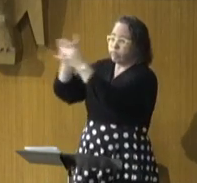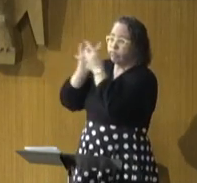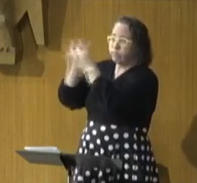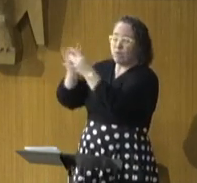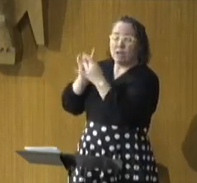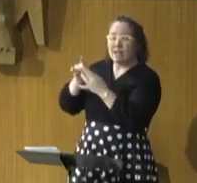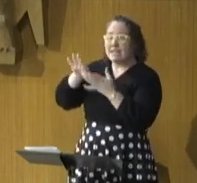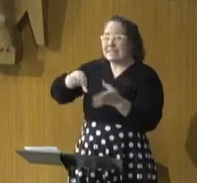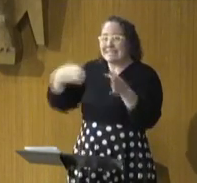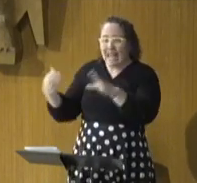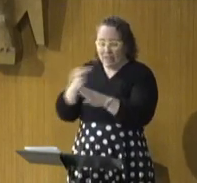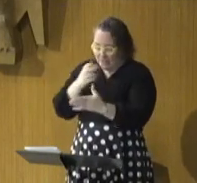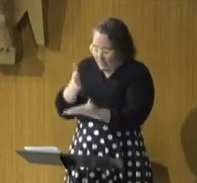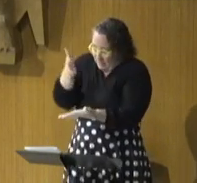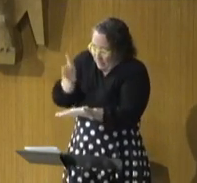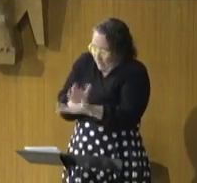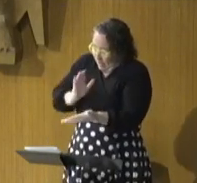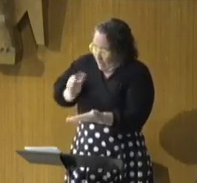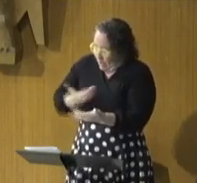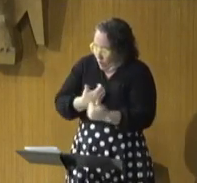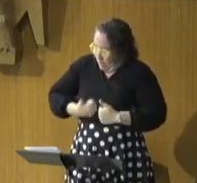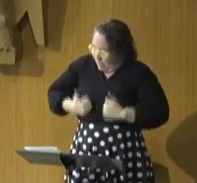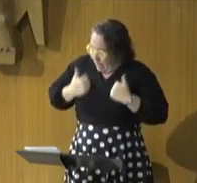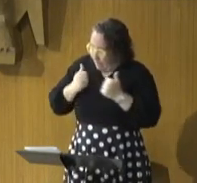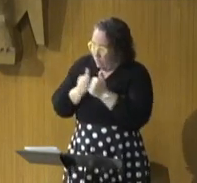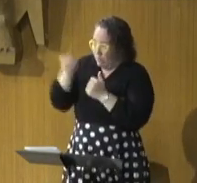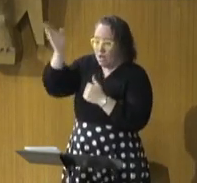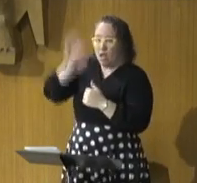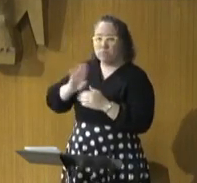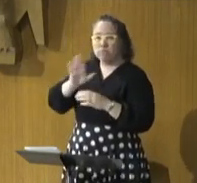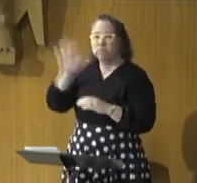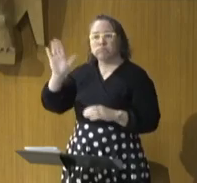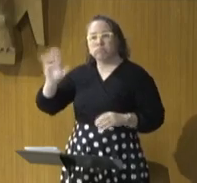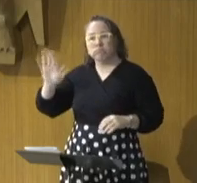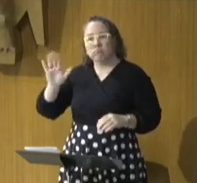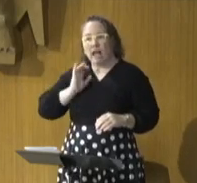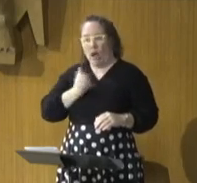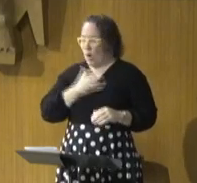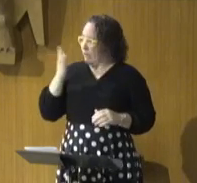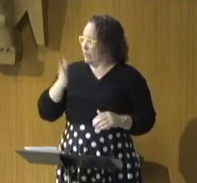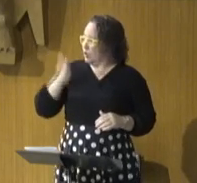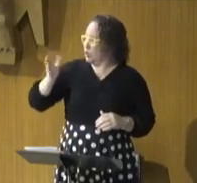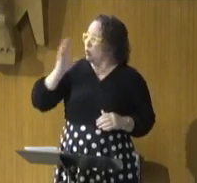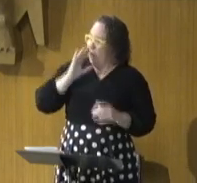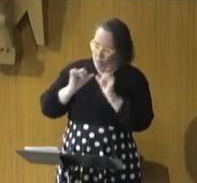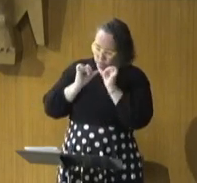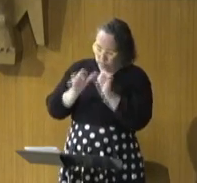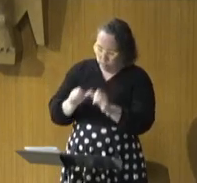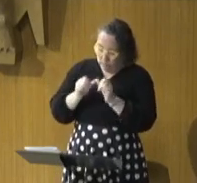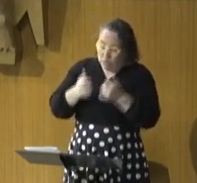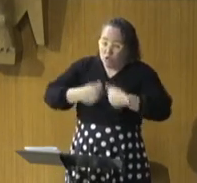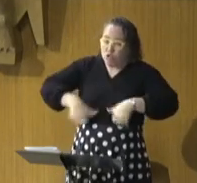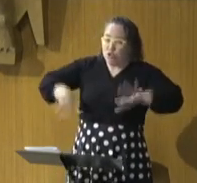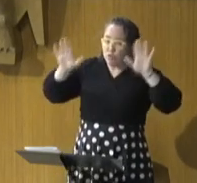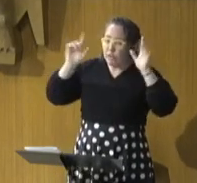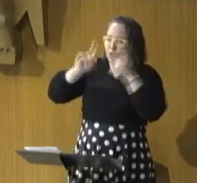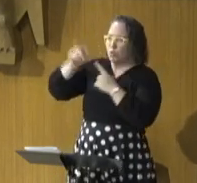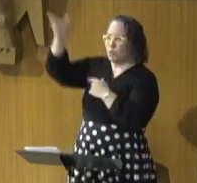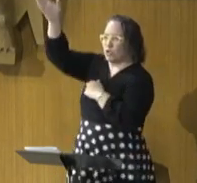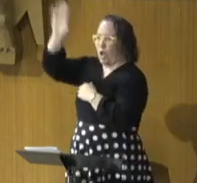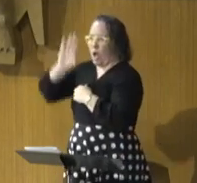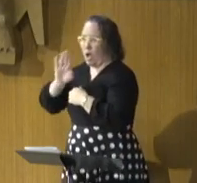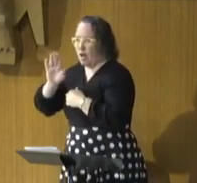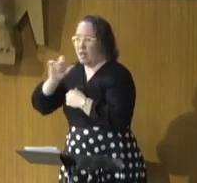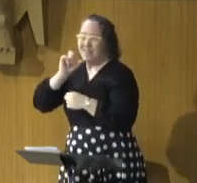not end God's capacity to create a future. And so they surrendered their future to God, not